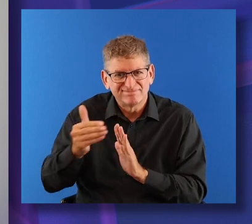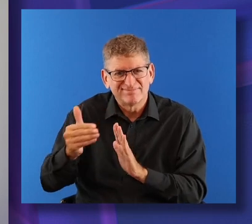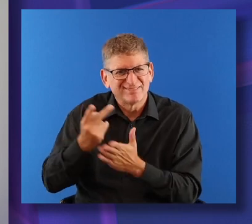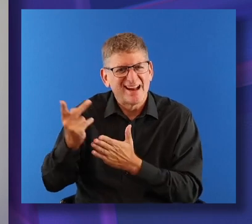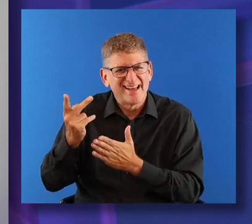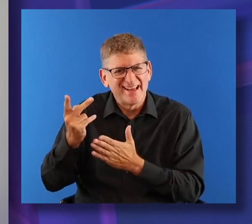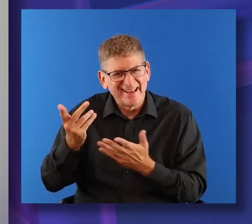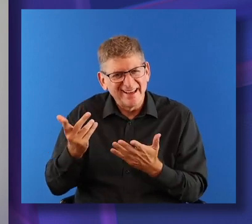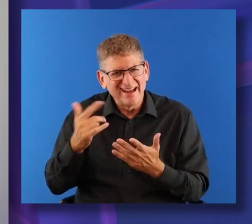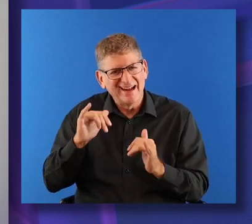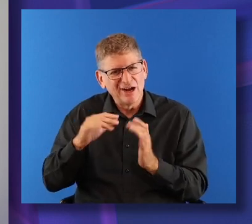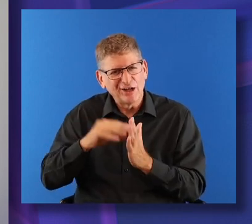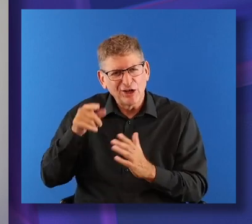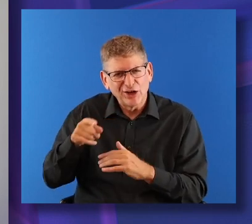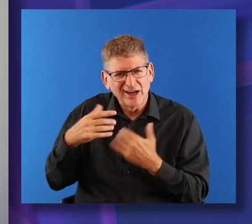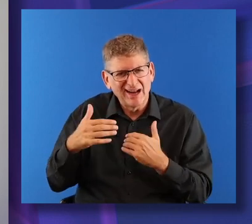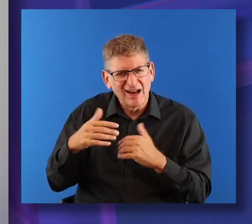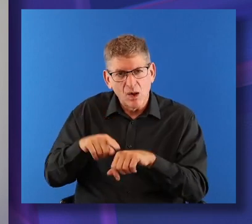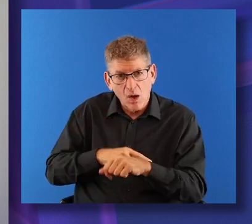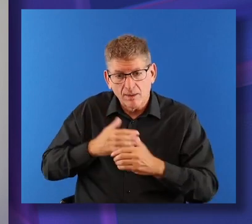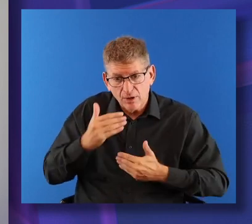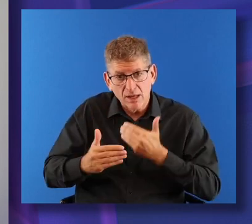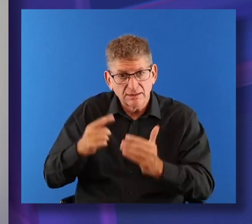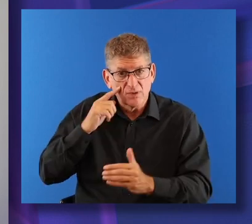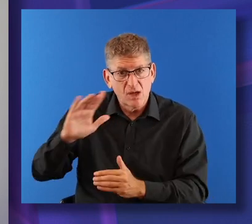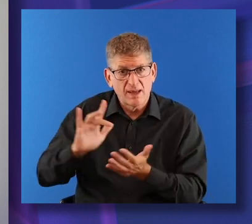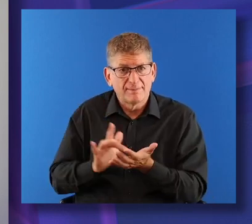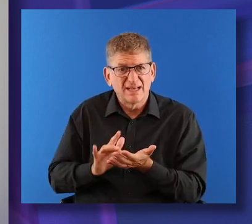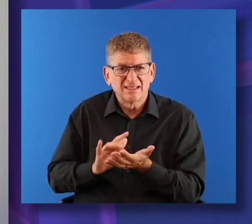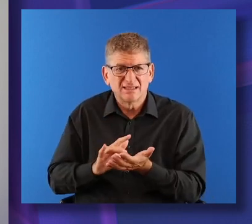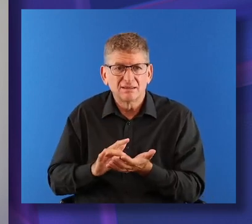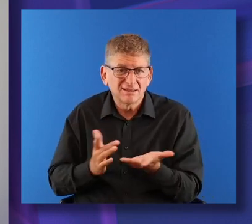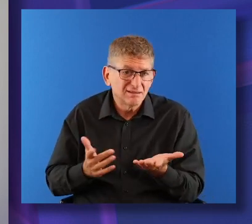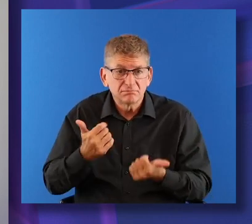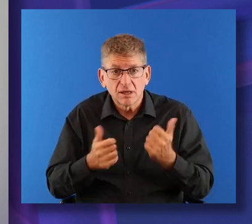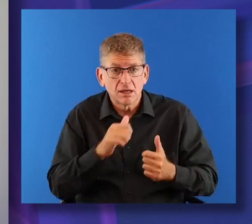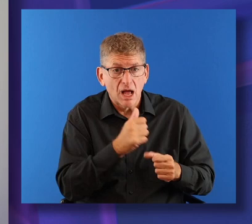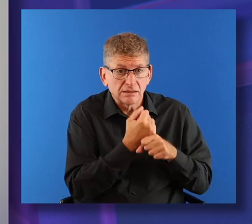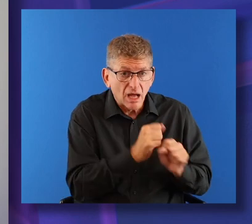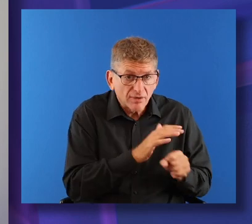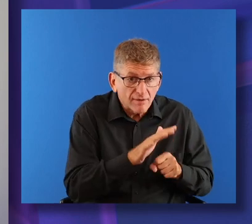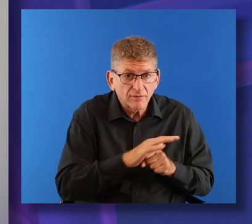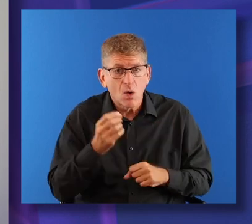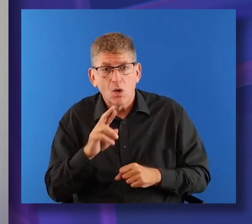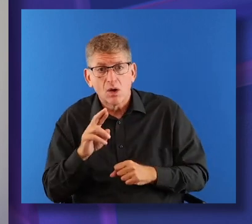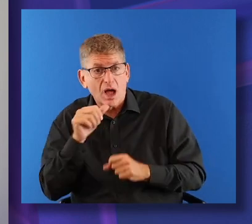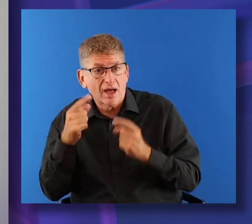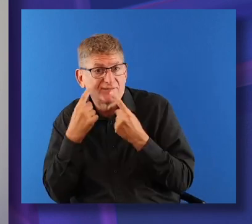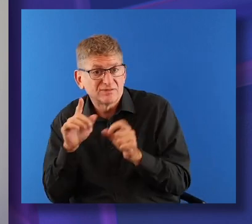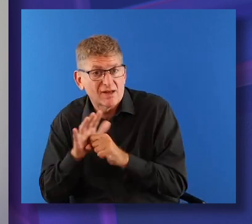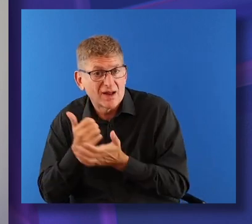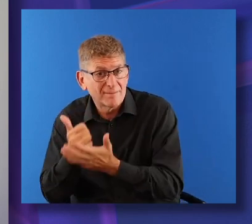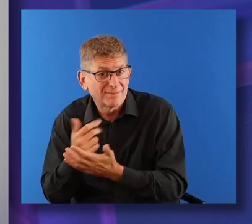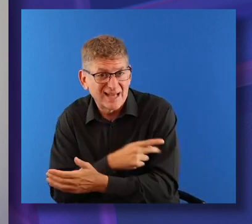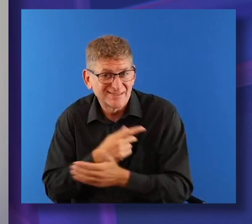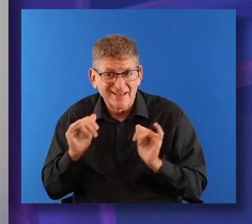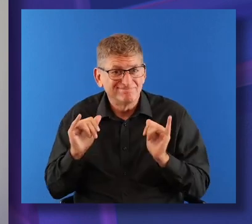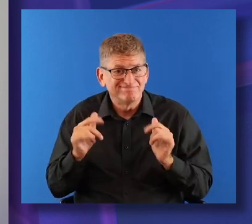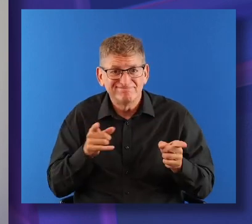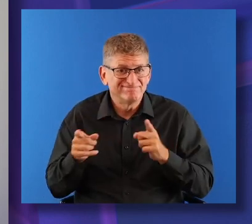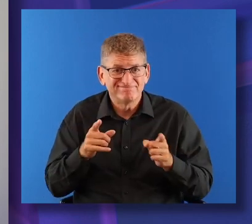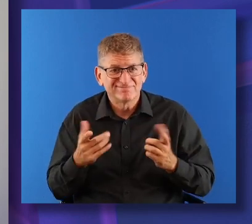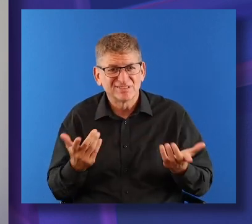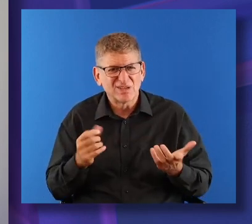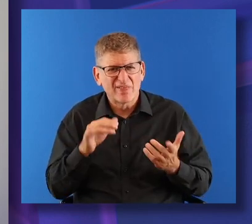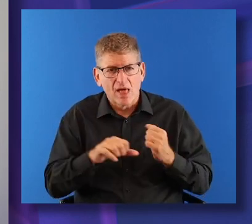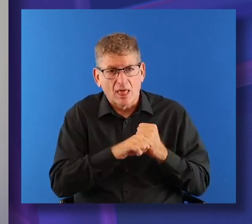We learn after this long process that the medicine is either not safe enough or effective enough to help the patients. The drag of that